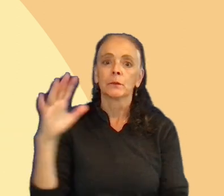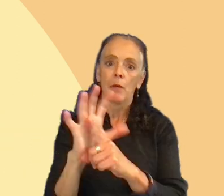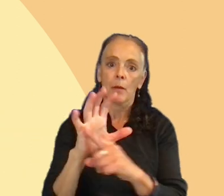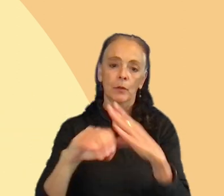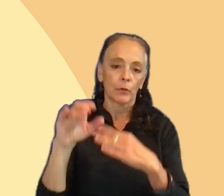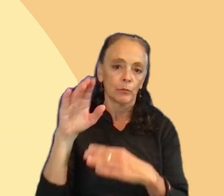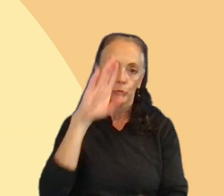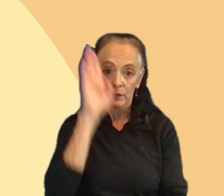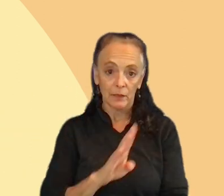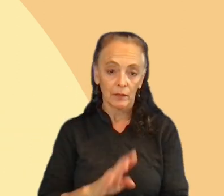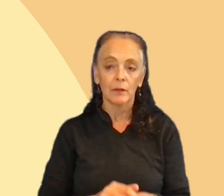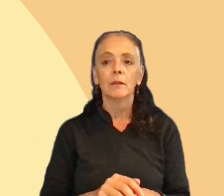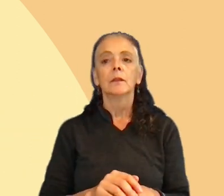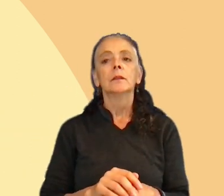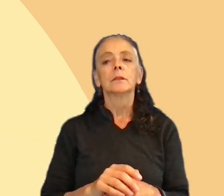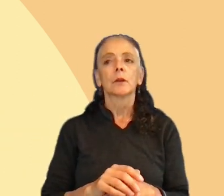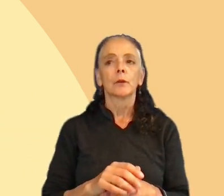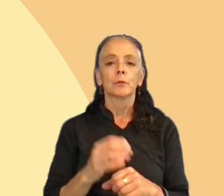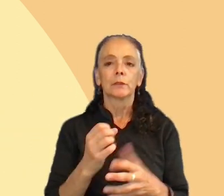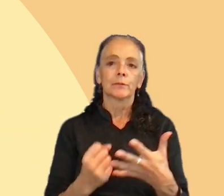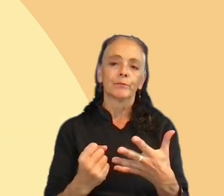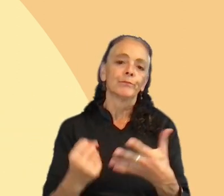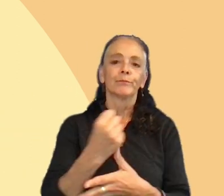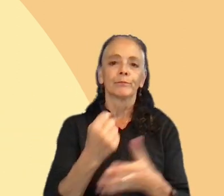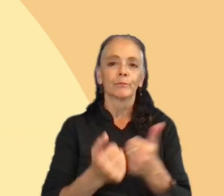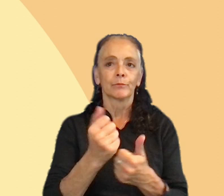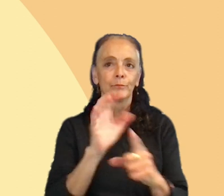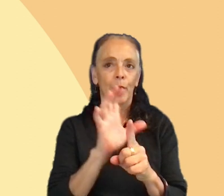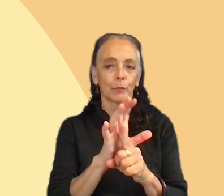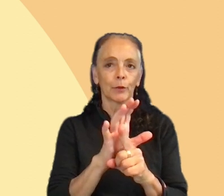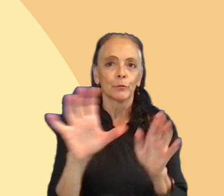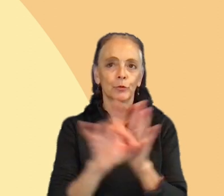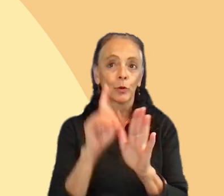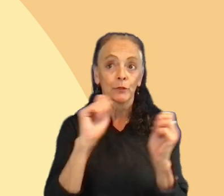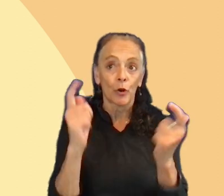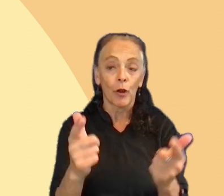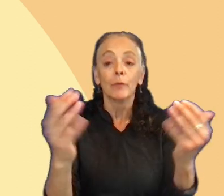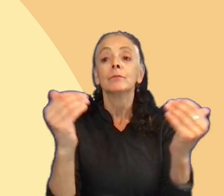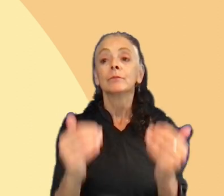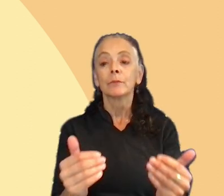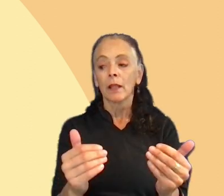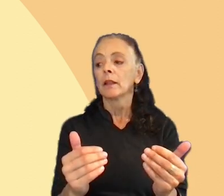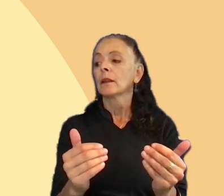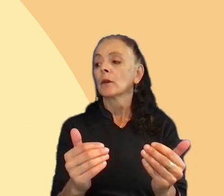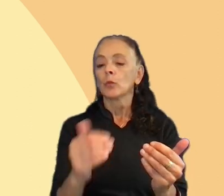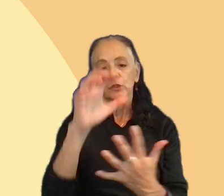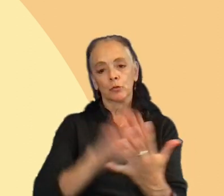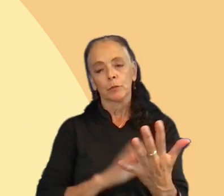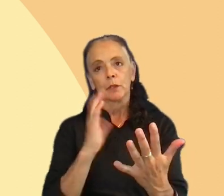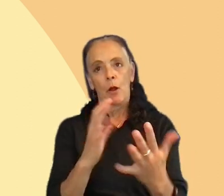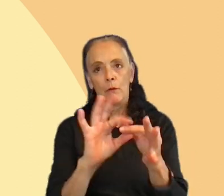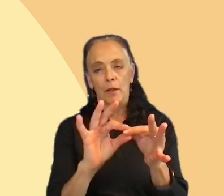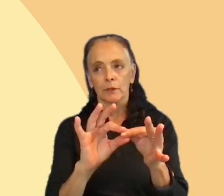so it was the the highest choice for everyone then we scripted our message according to the replies